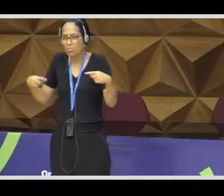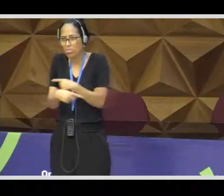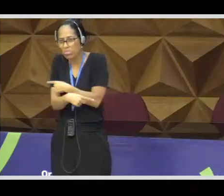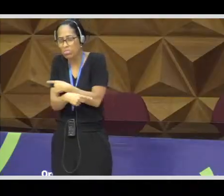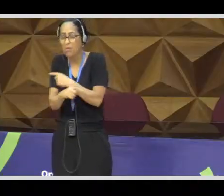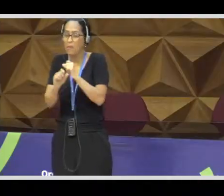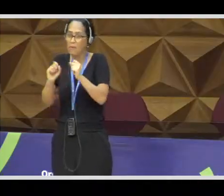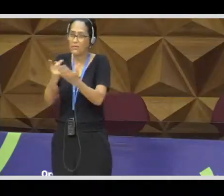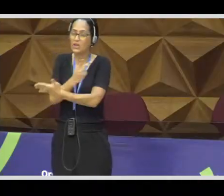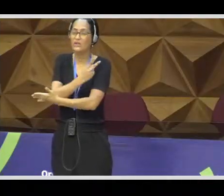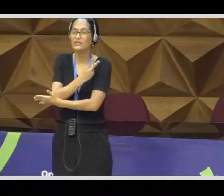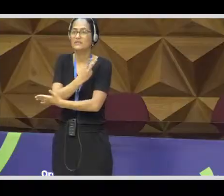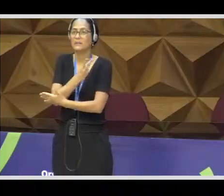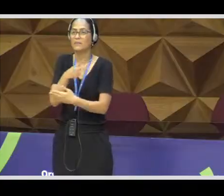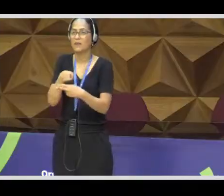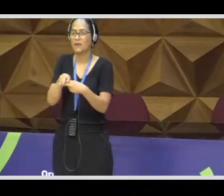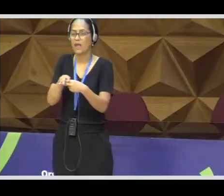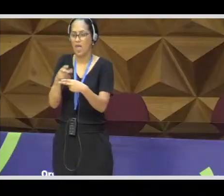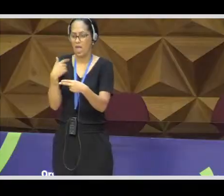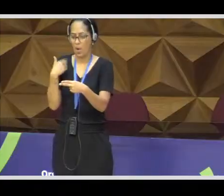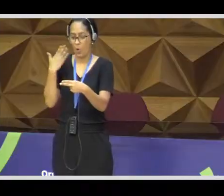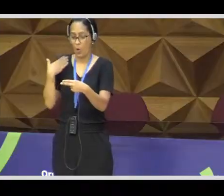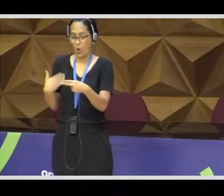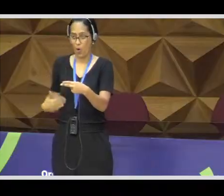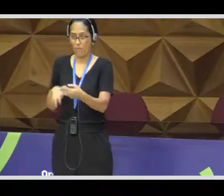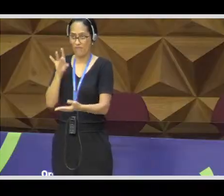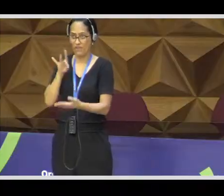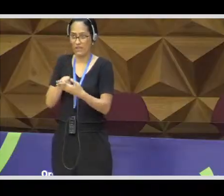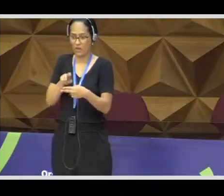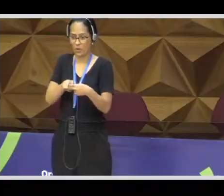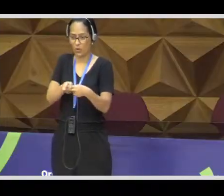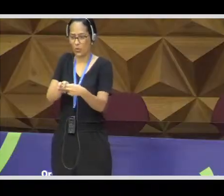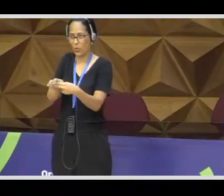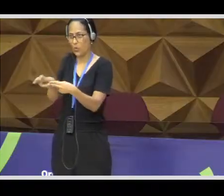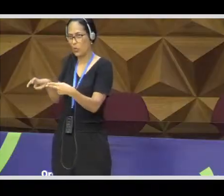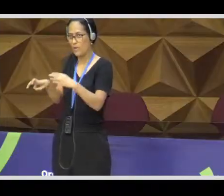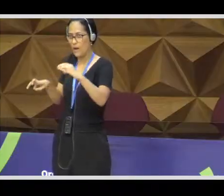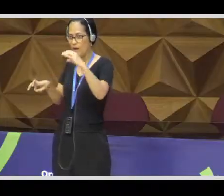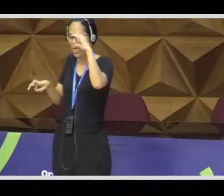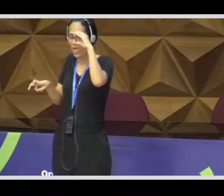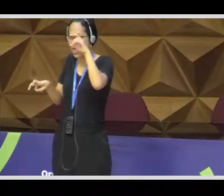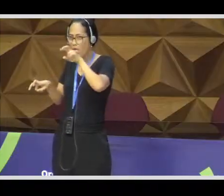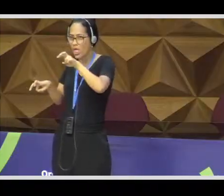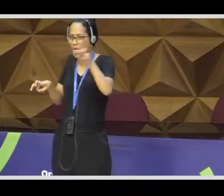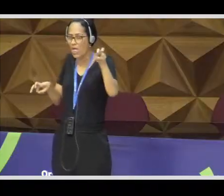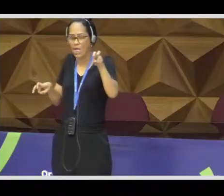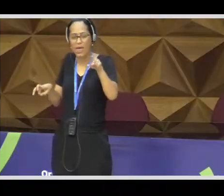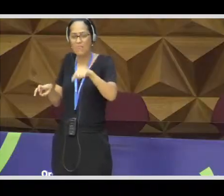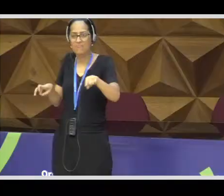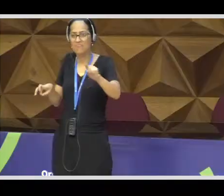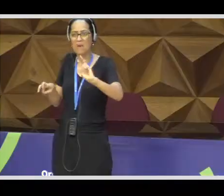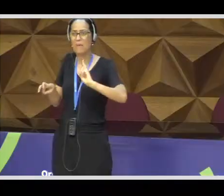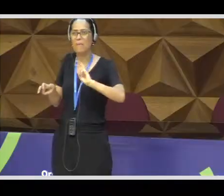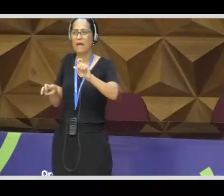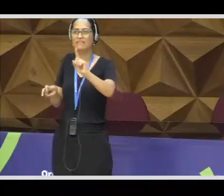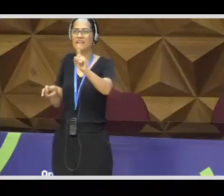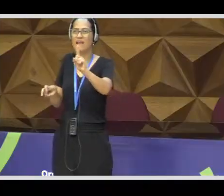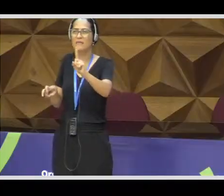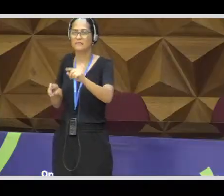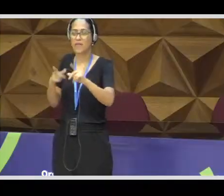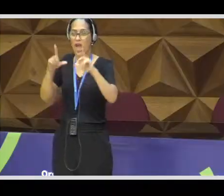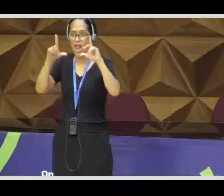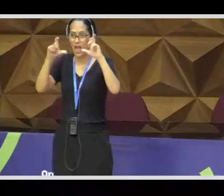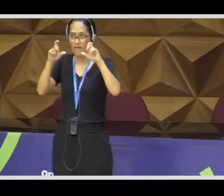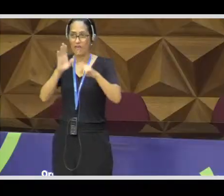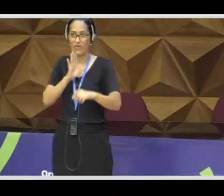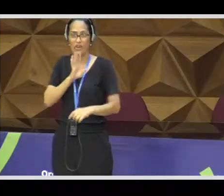to what you see, and nobody could tell. So then the craziest thing of all was this picture on the bottom right. It's a little bit